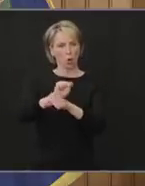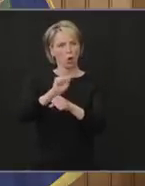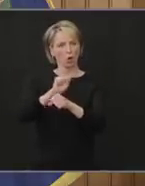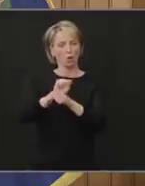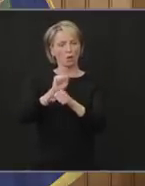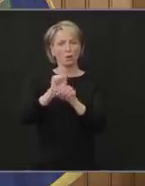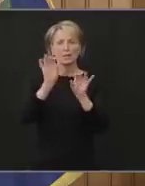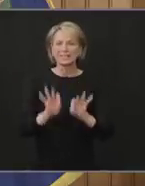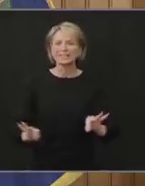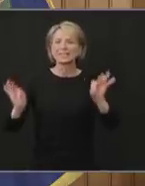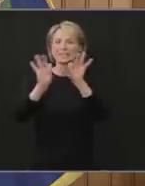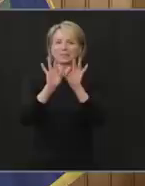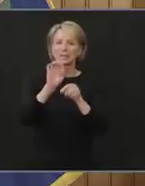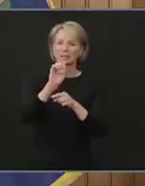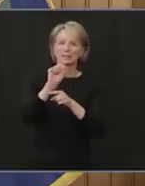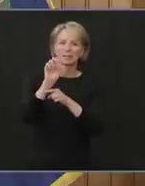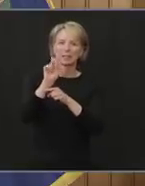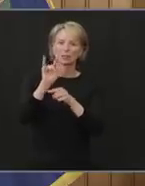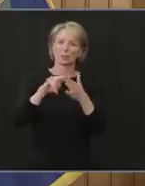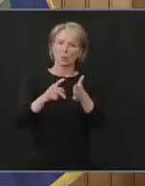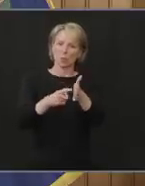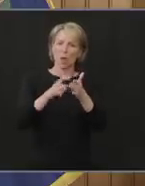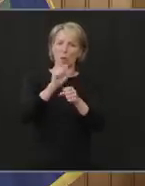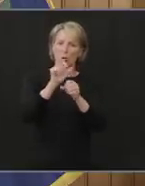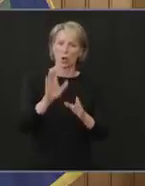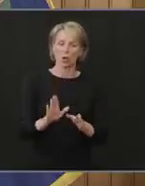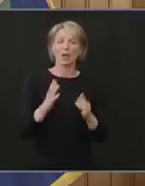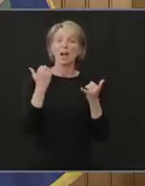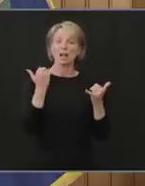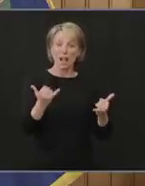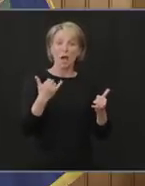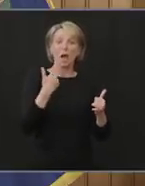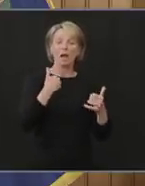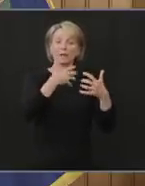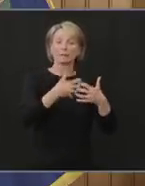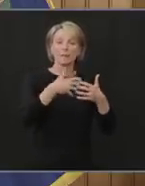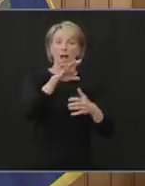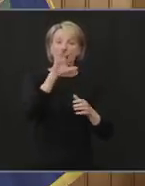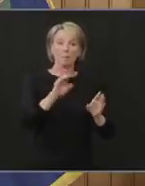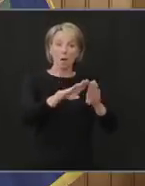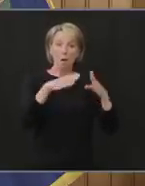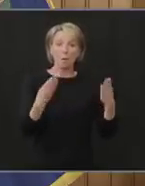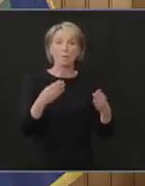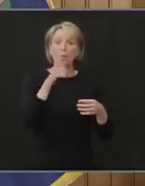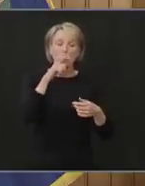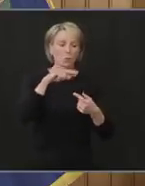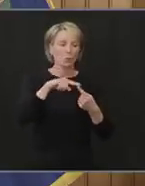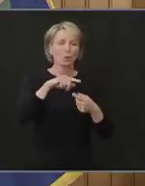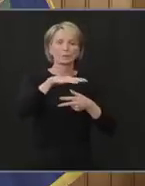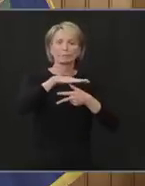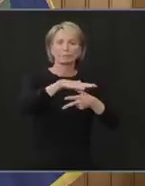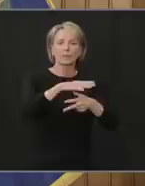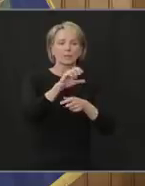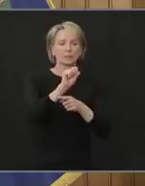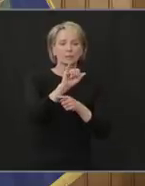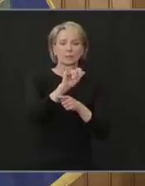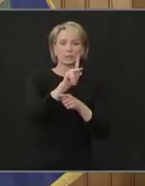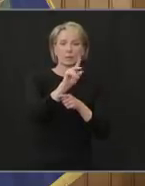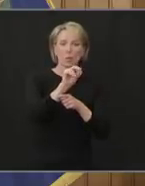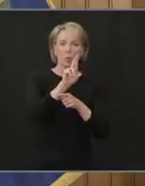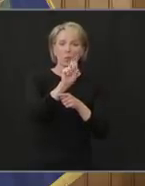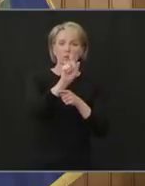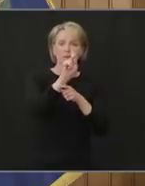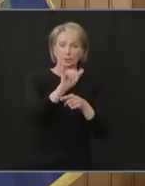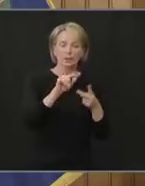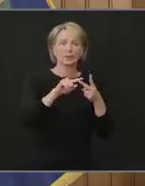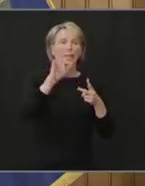and Sikorsky and Pratt. I'm really proud that increasingly they're trying to do a fever test for anybody that